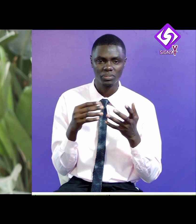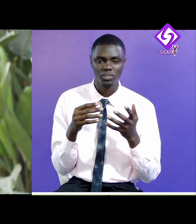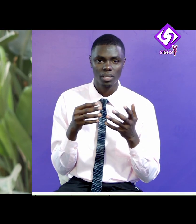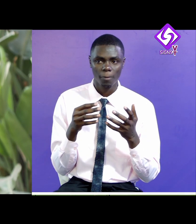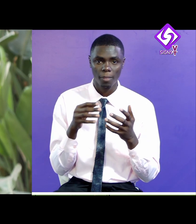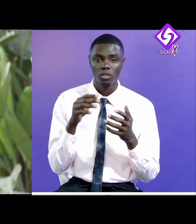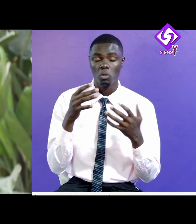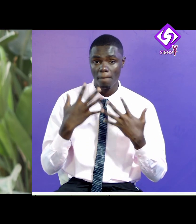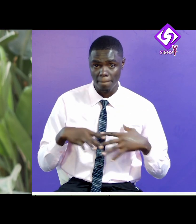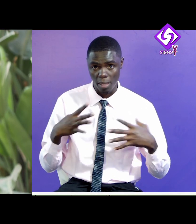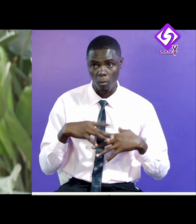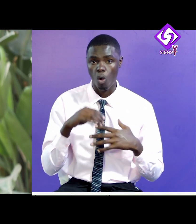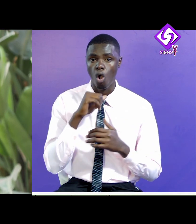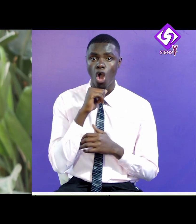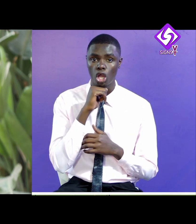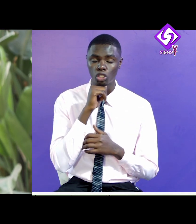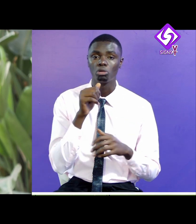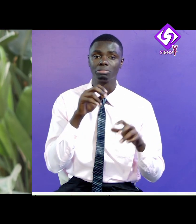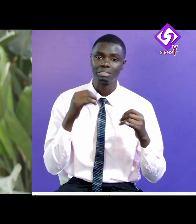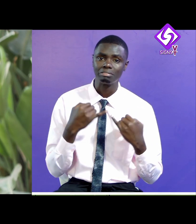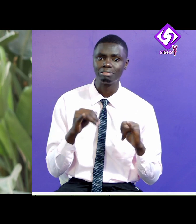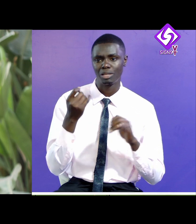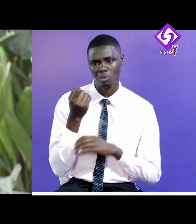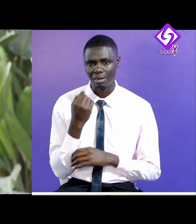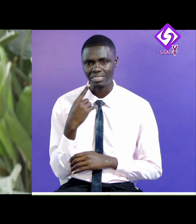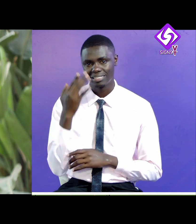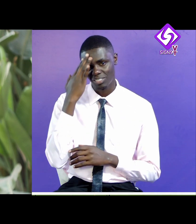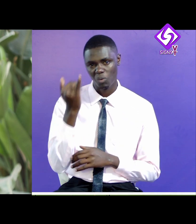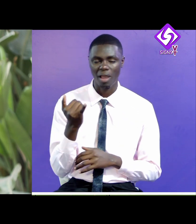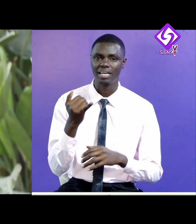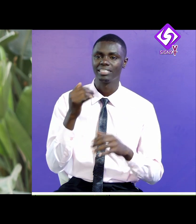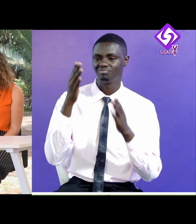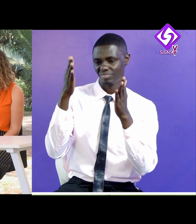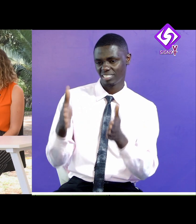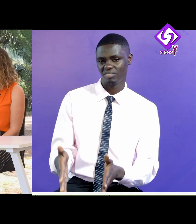So therefore, people don't actually try to understand why certain